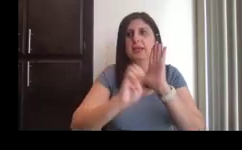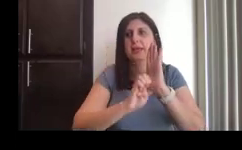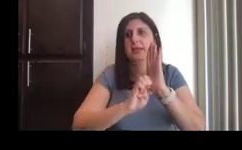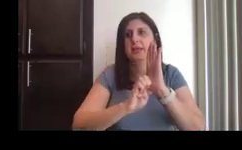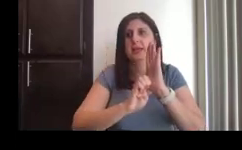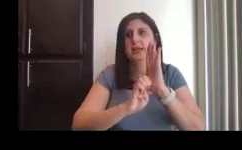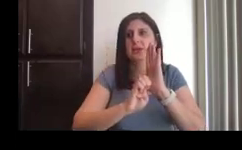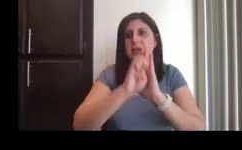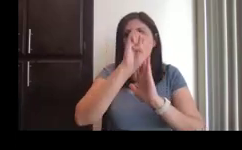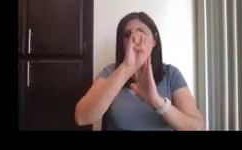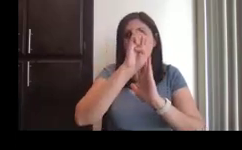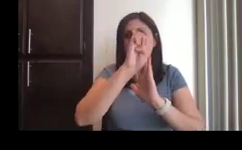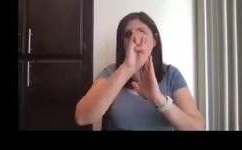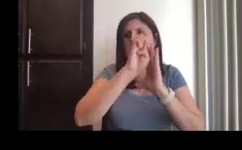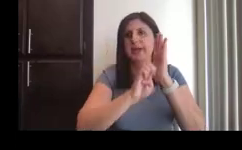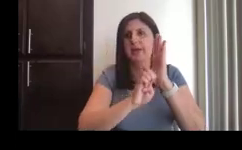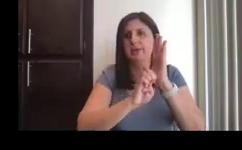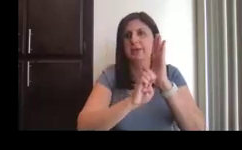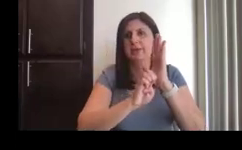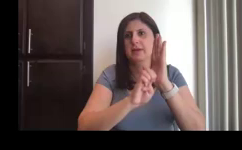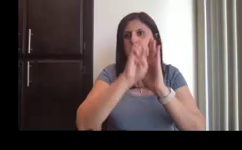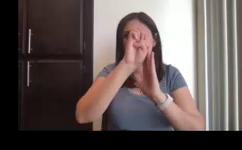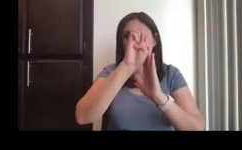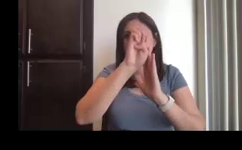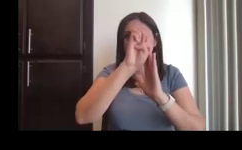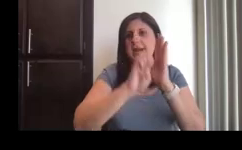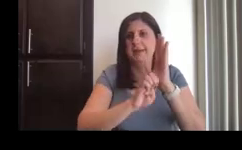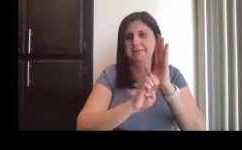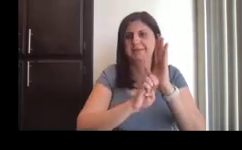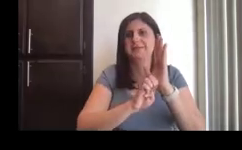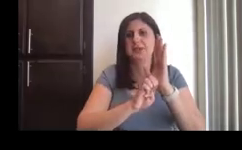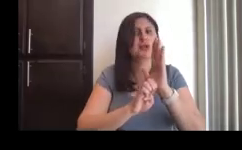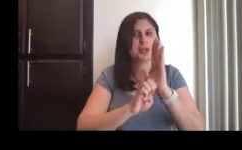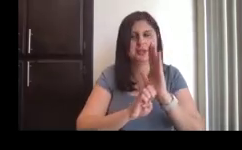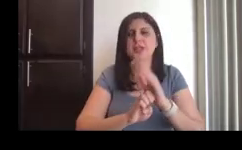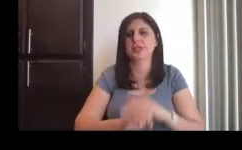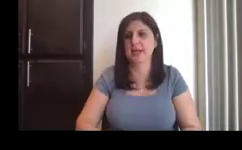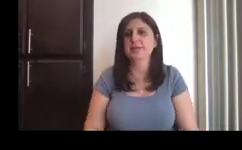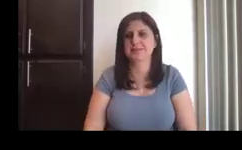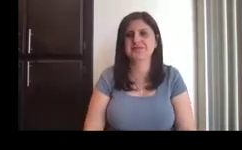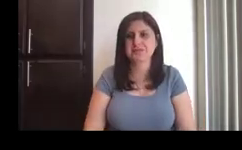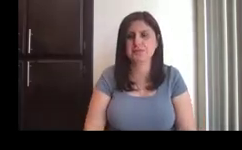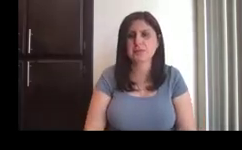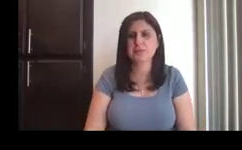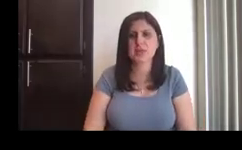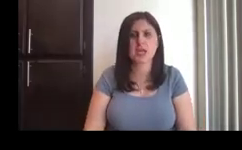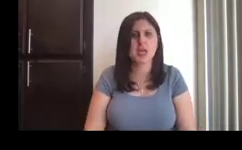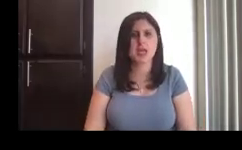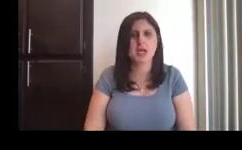E going up and it's going down and down. You can use either sign.